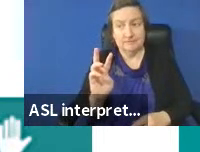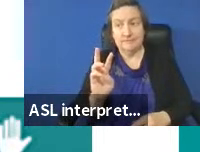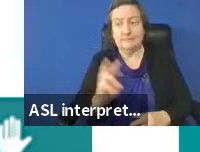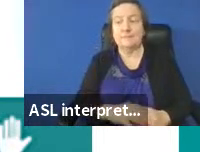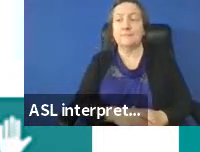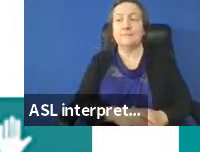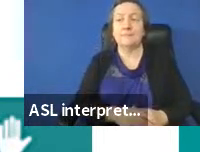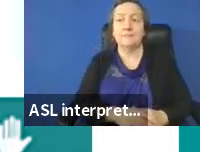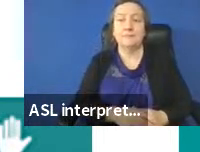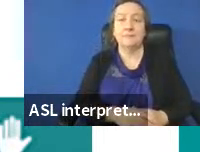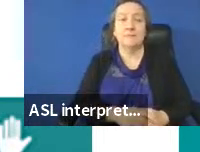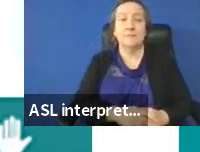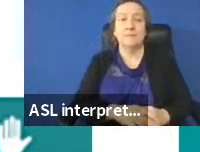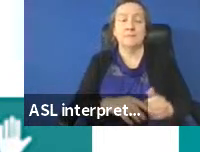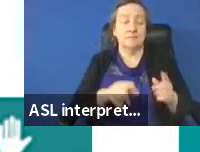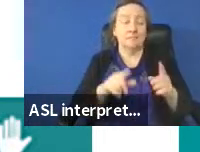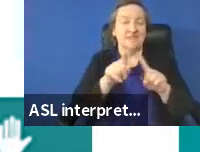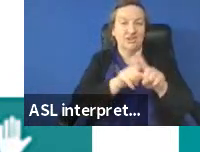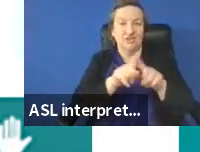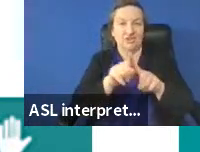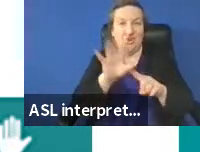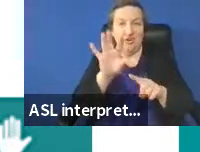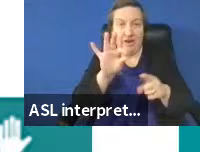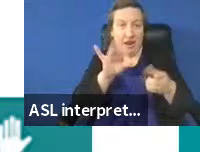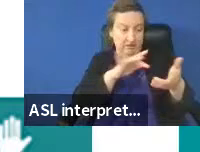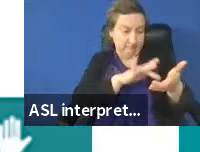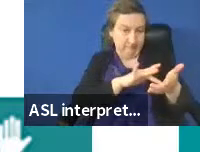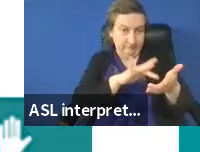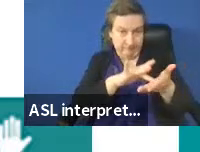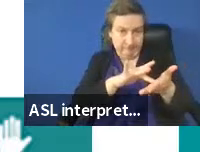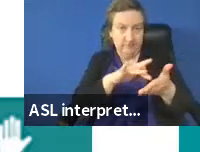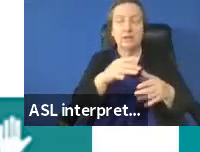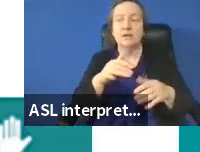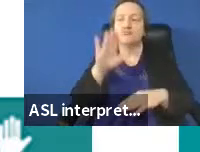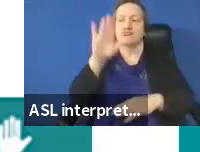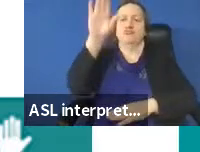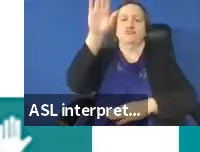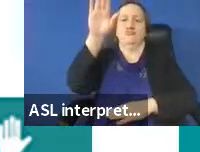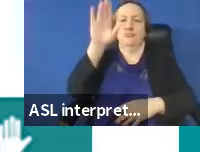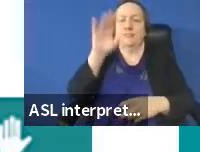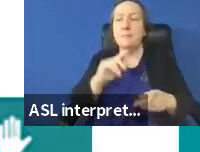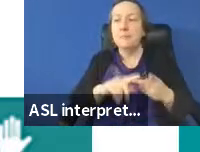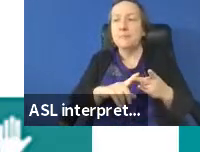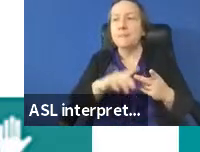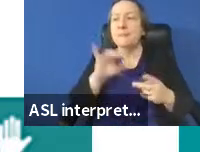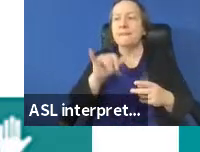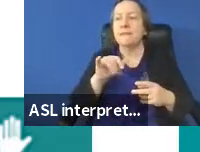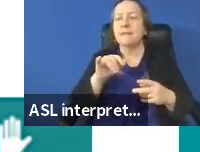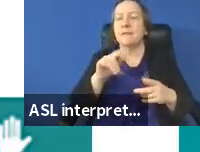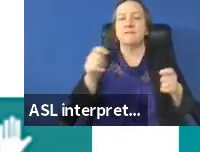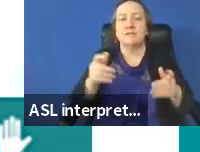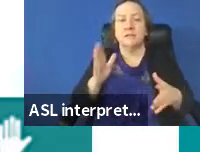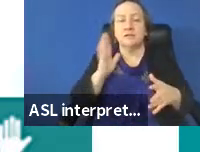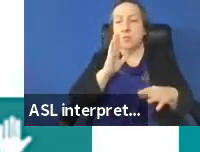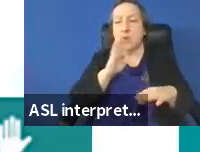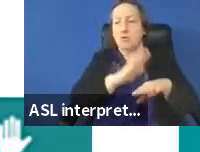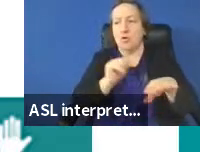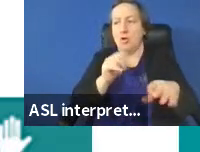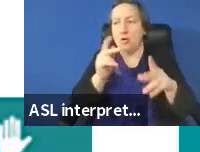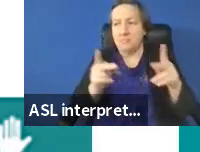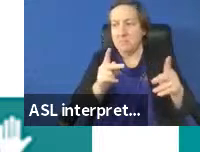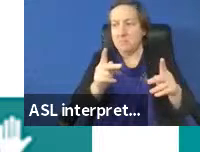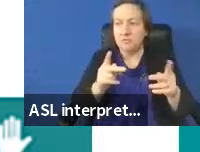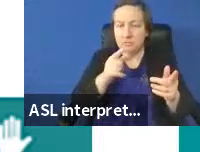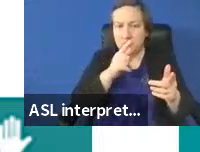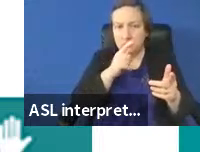701376. Dial *9 to raise your hand. The facilitator will call on participants to provide